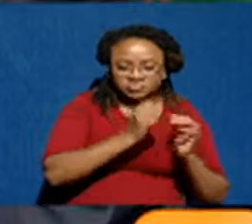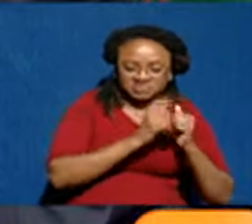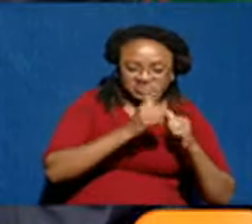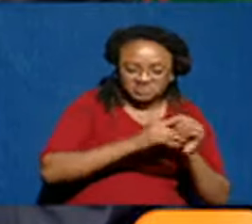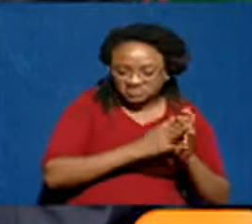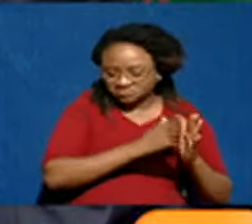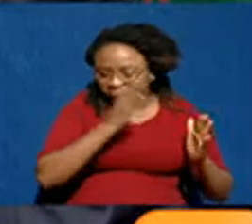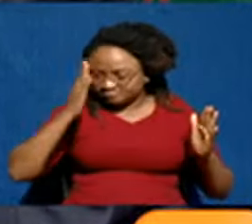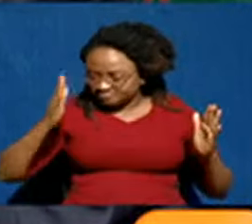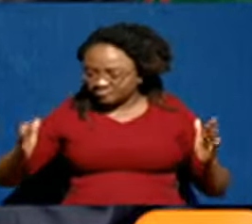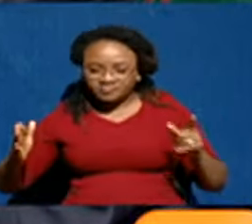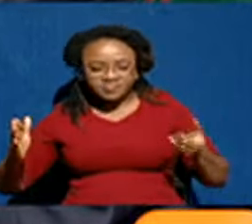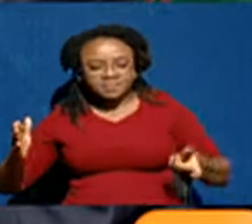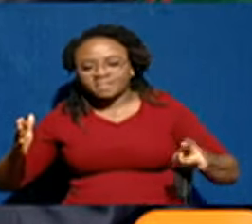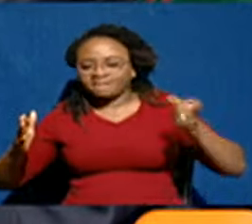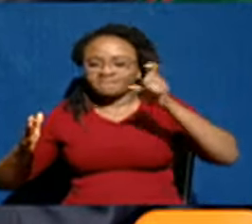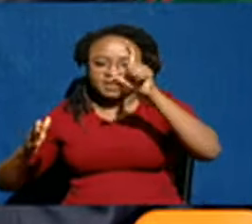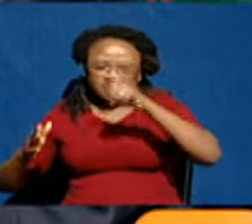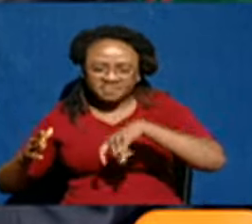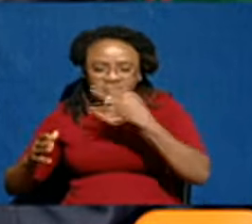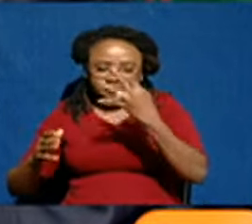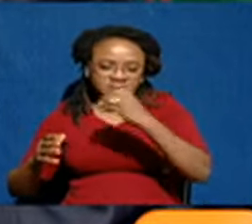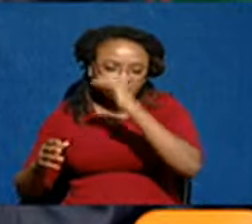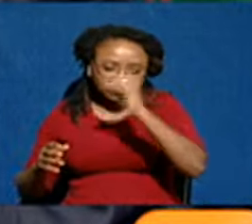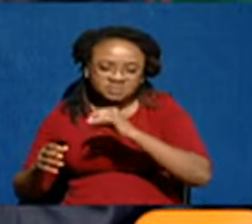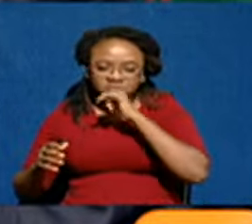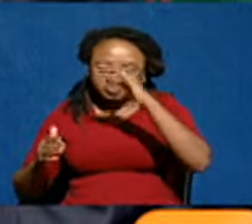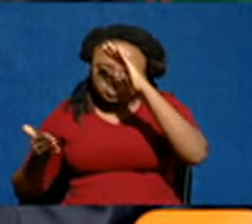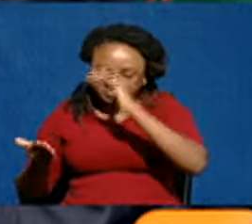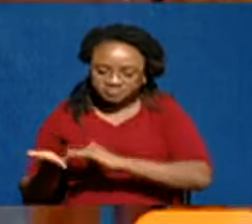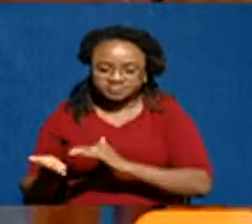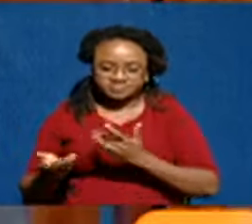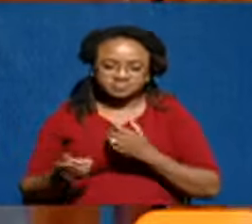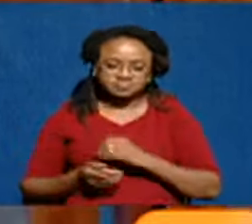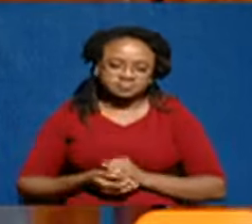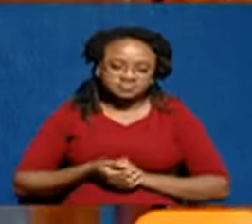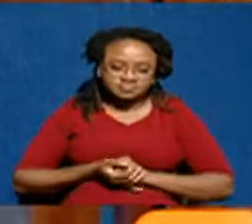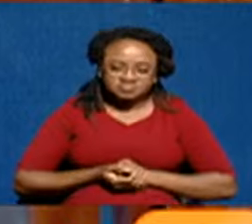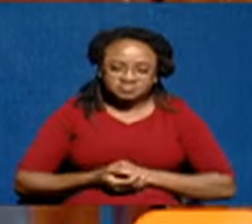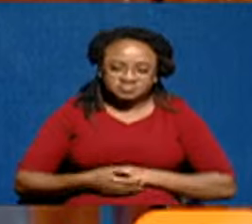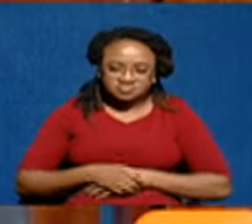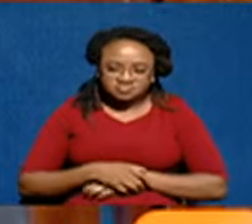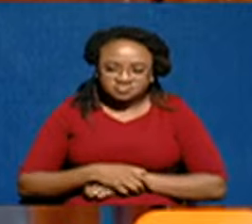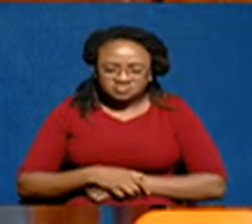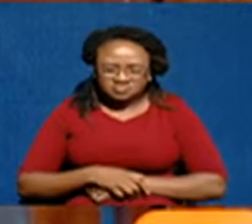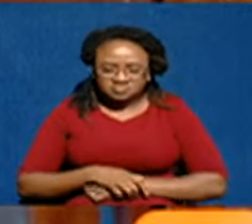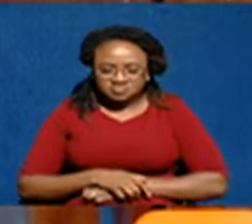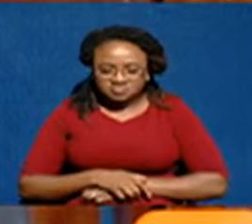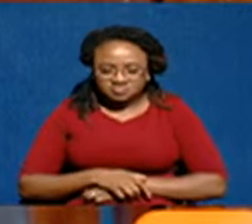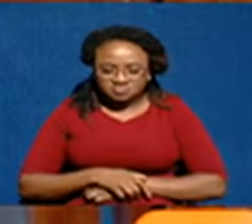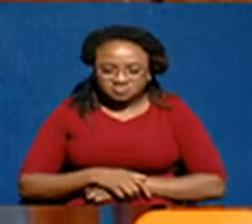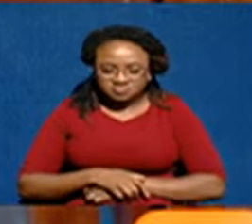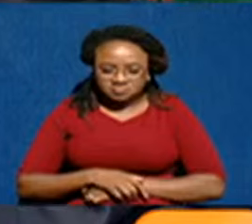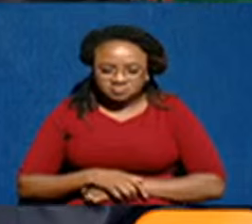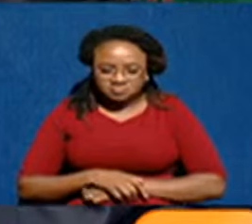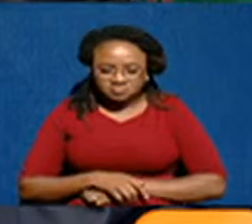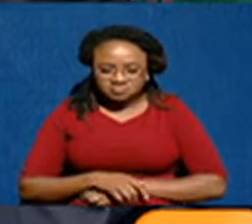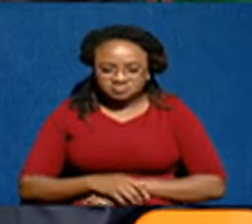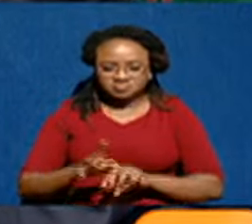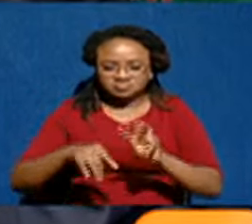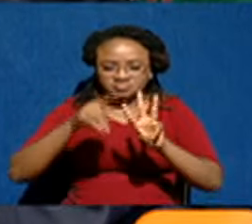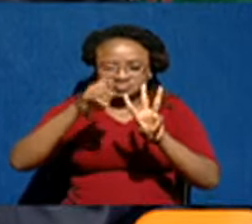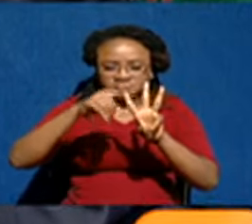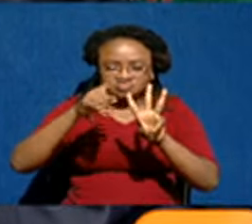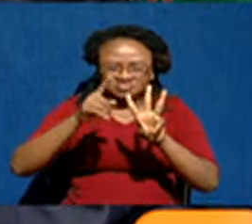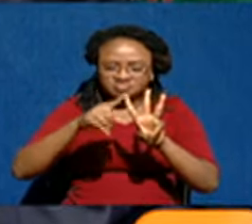negotiated, they need to be added 50% more, not reduced by 91%. Peterson Washira, real quick, what would make you